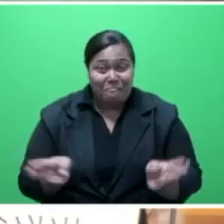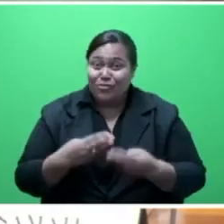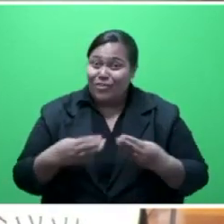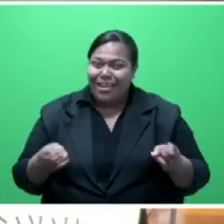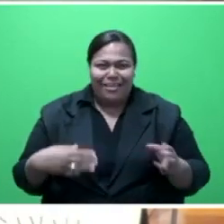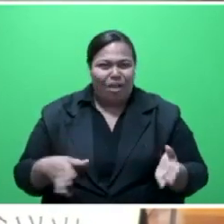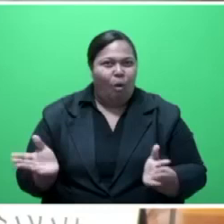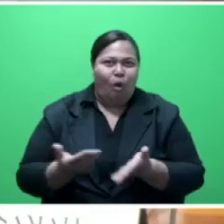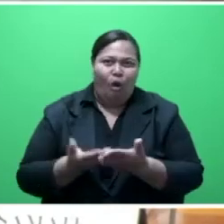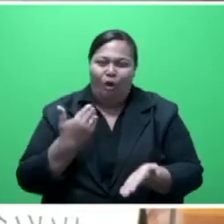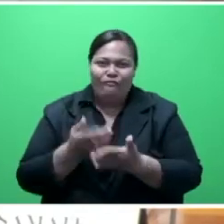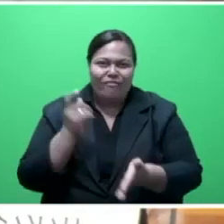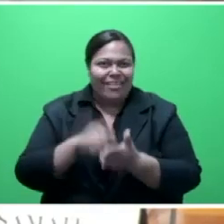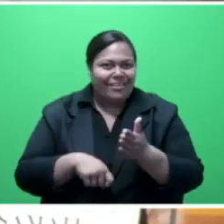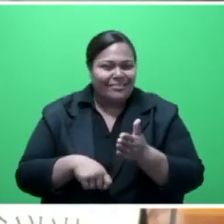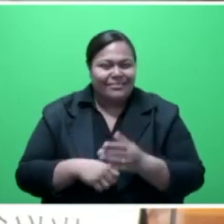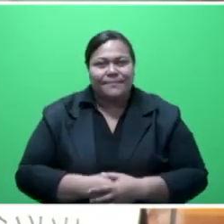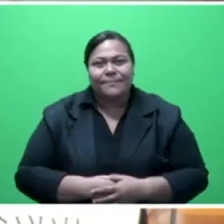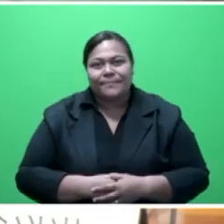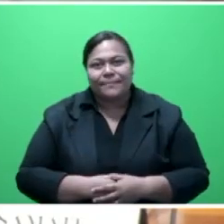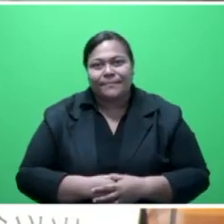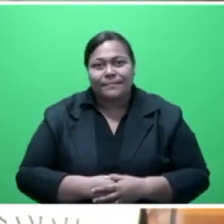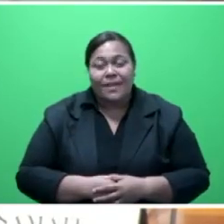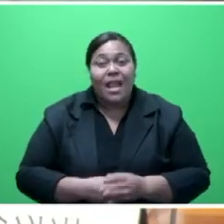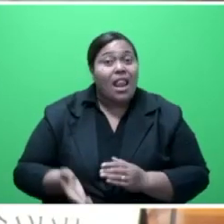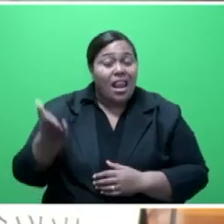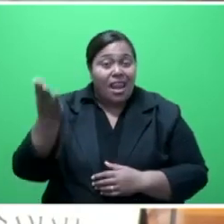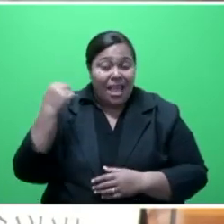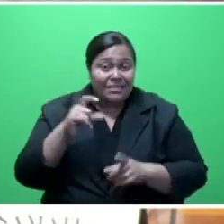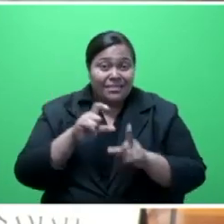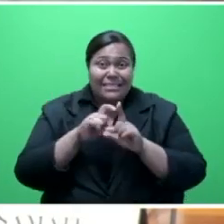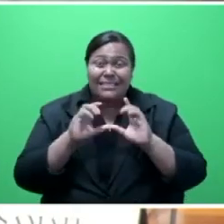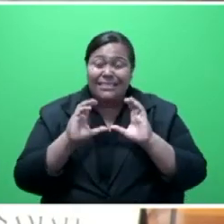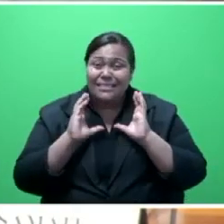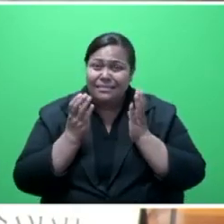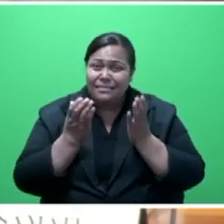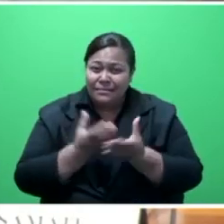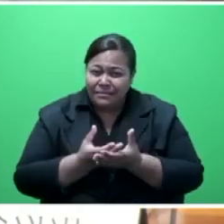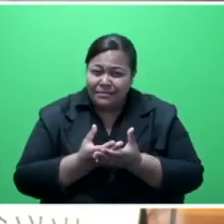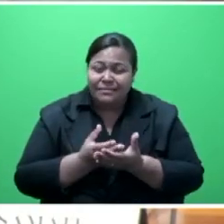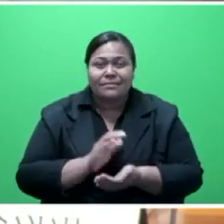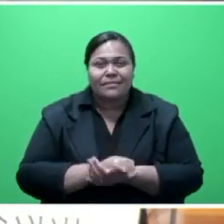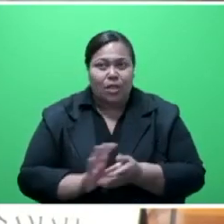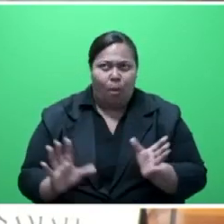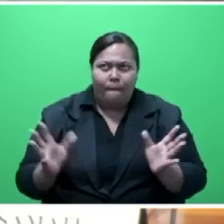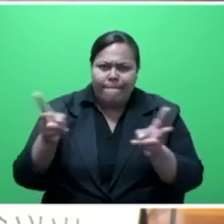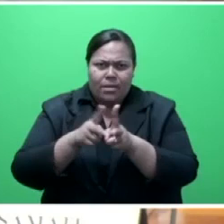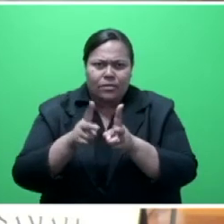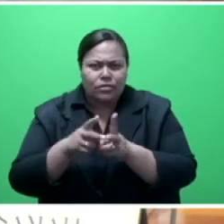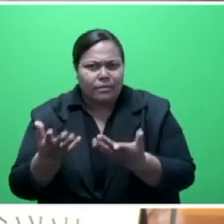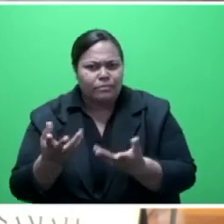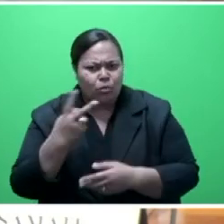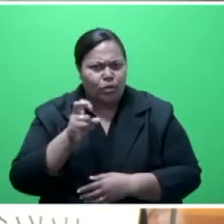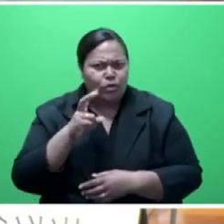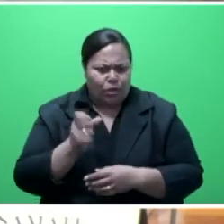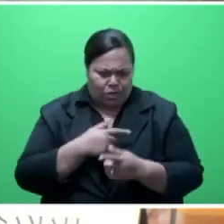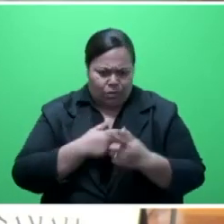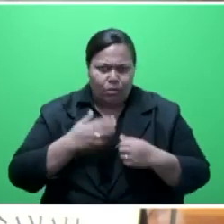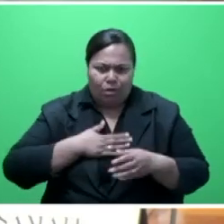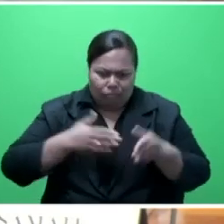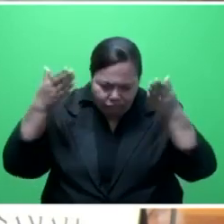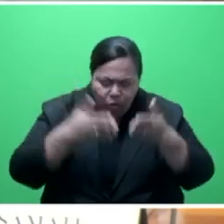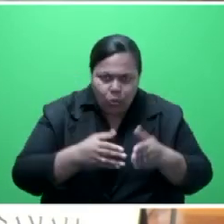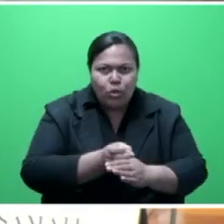sir, kicking off with last December's Blue COP in Madrid, 2020 was intended to be a landmark year of oceans advocacy,